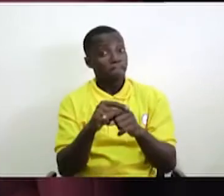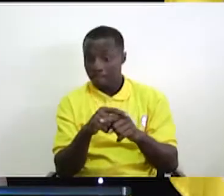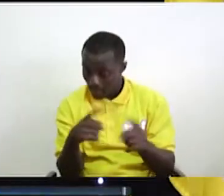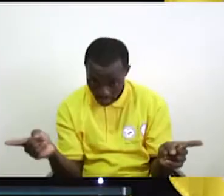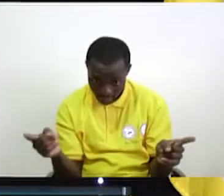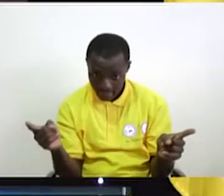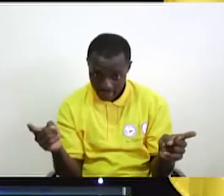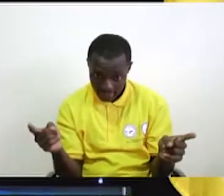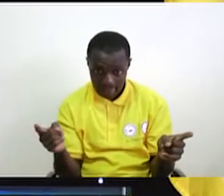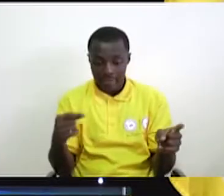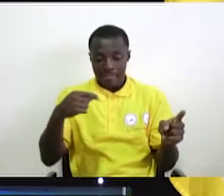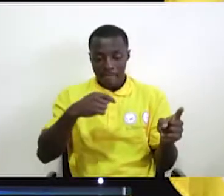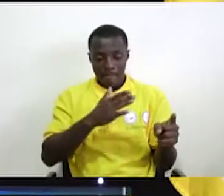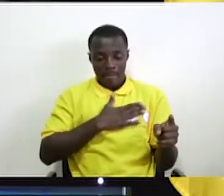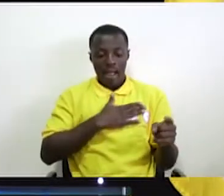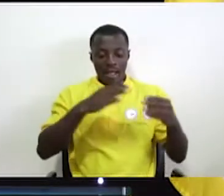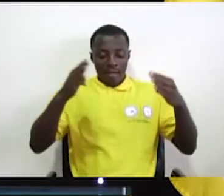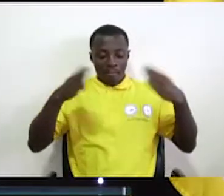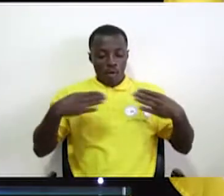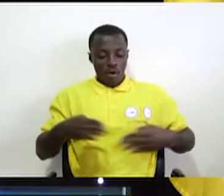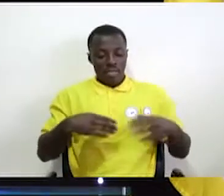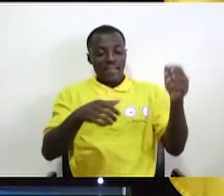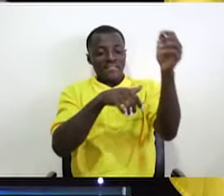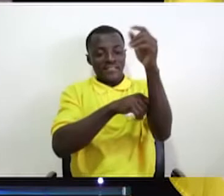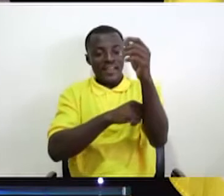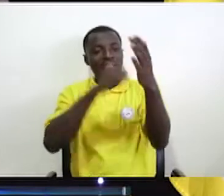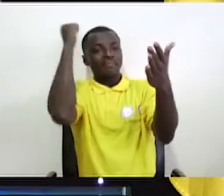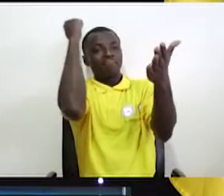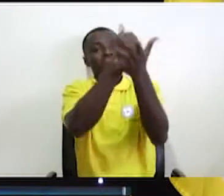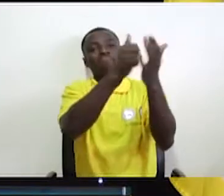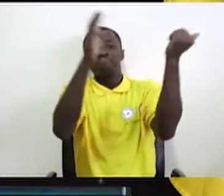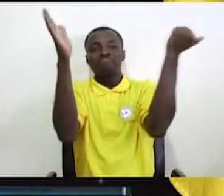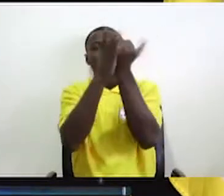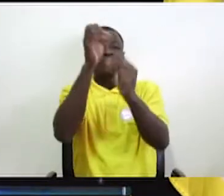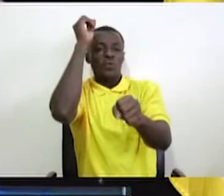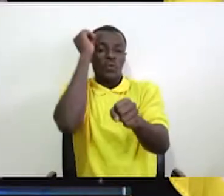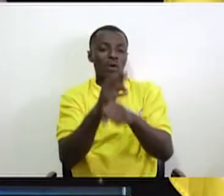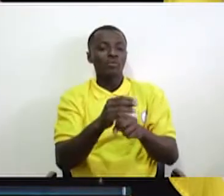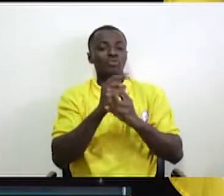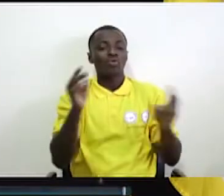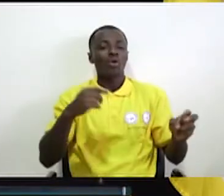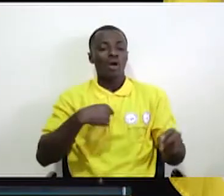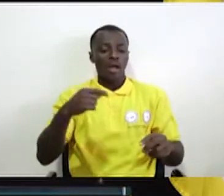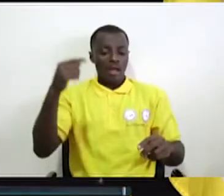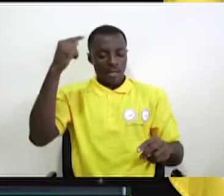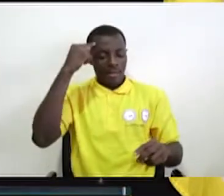However, I have crucified this flesh. So I consider my life